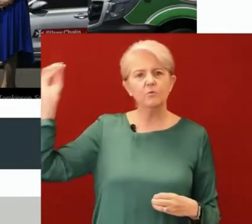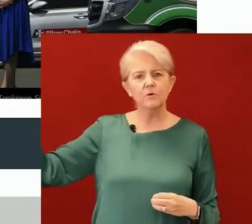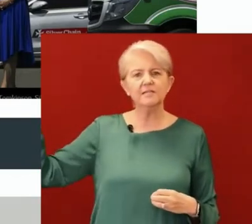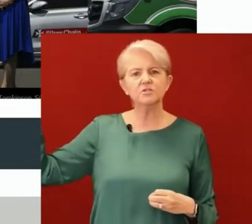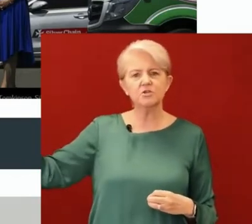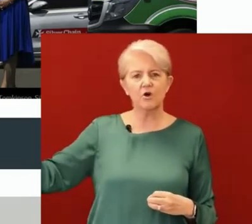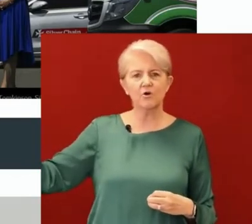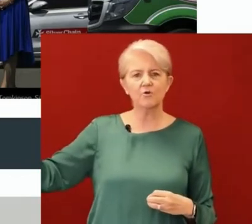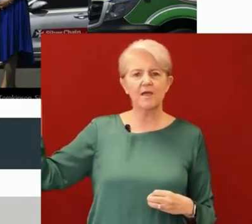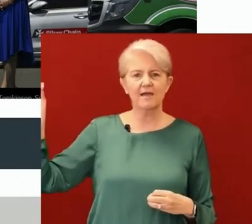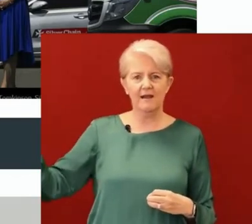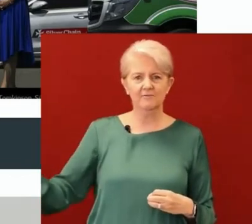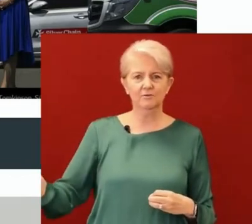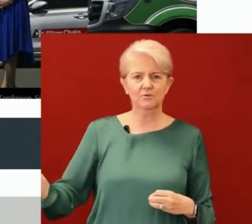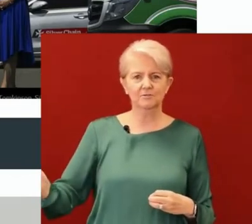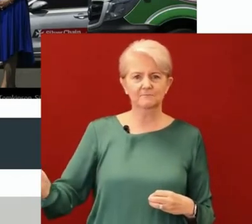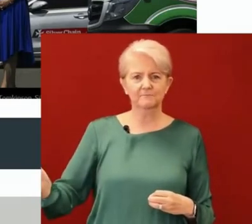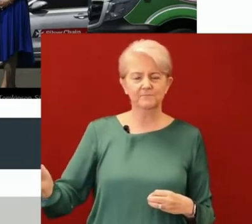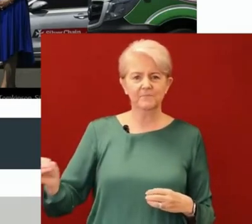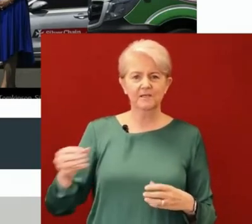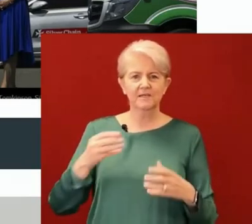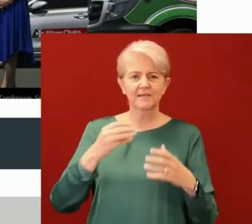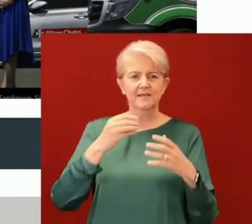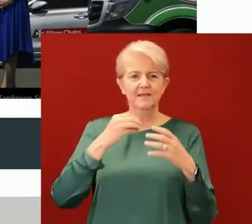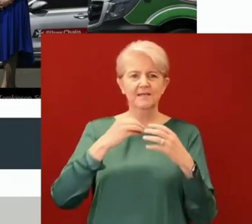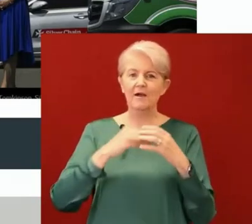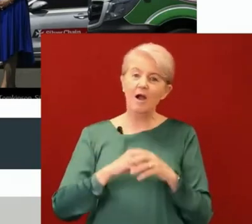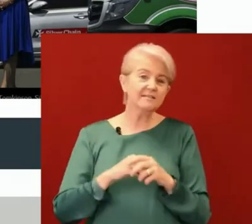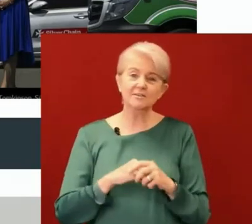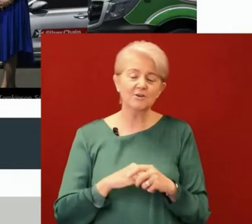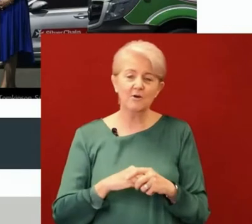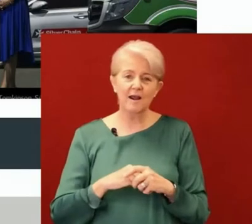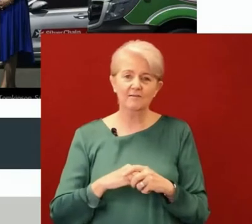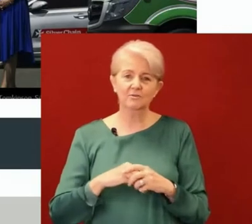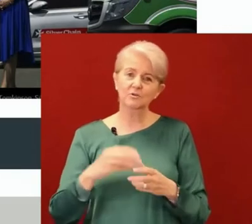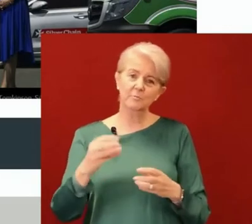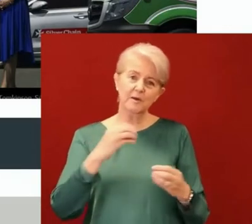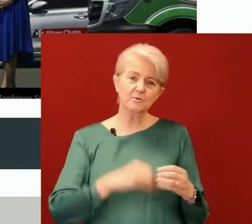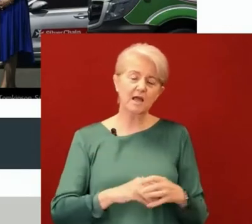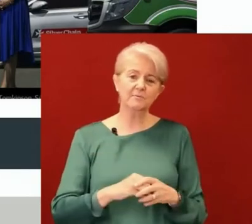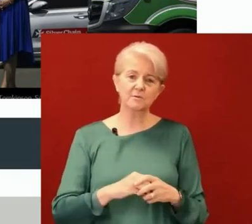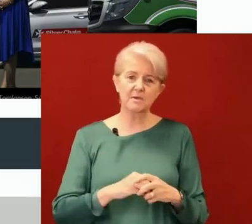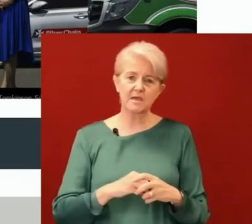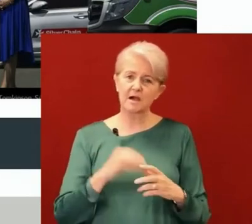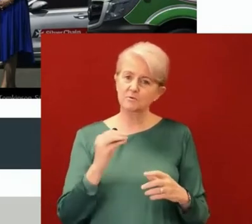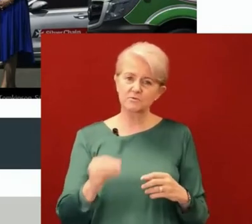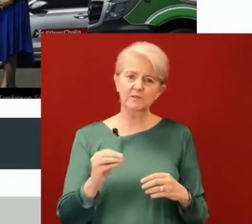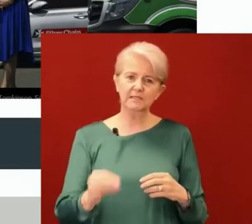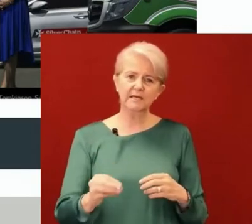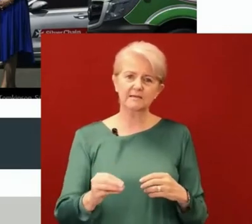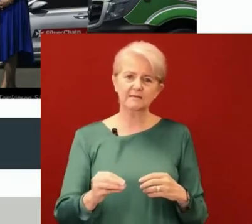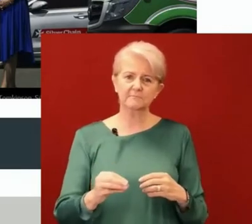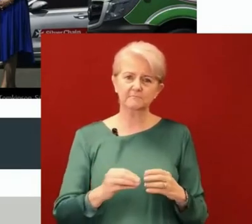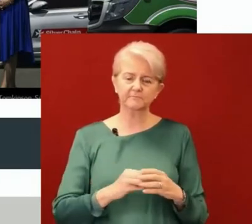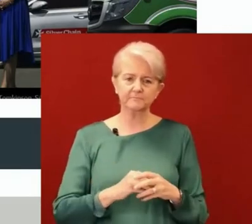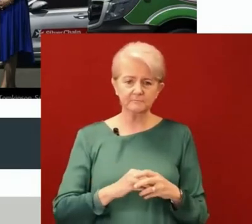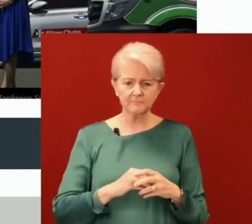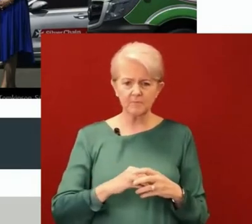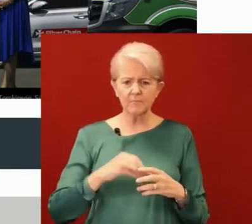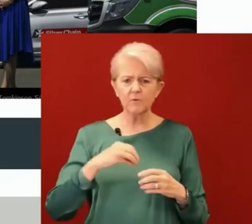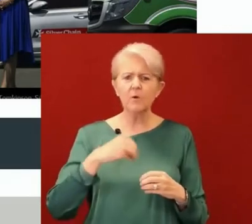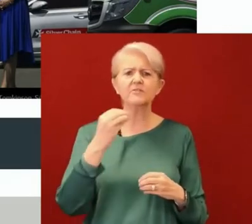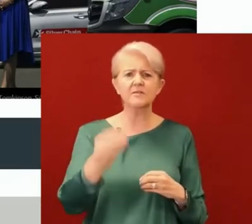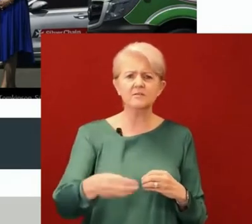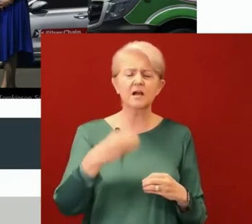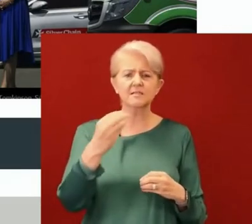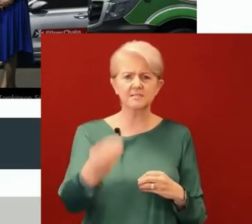if you're willing to go and have a look. Now, I didn't go and have a look. People came to me. I was really lucky.